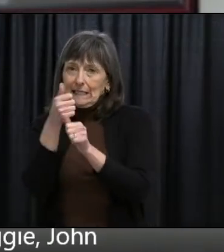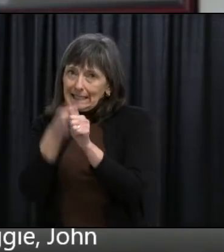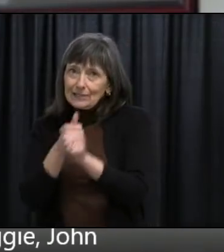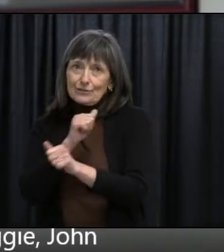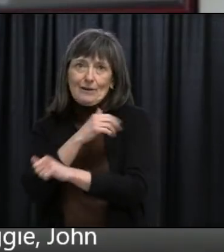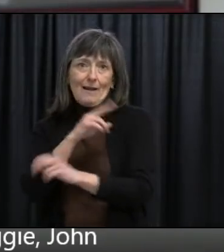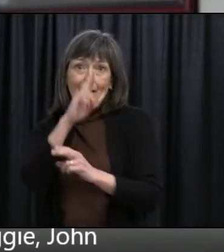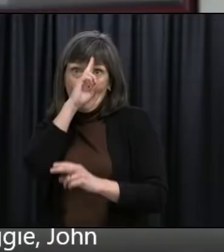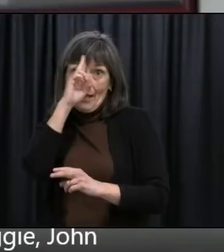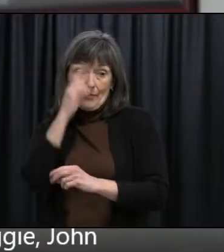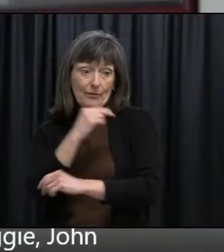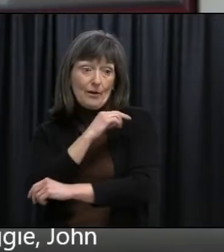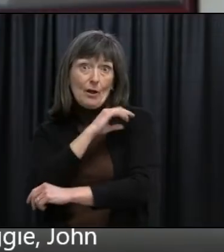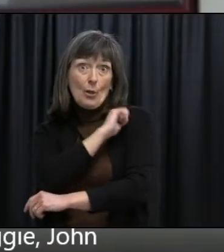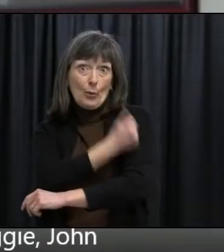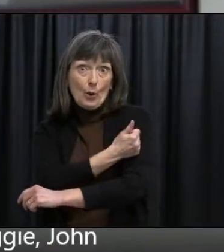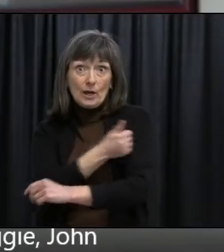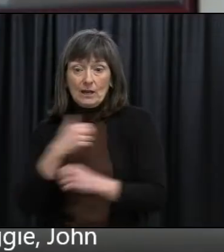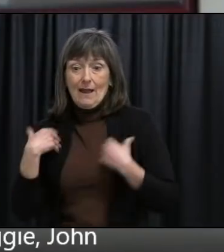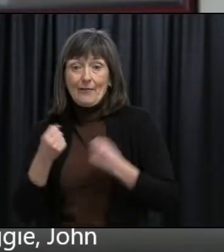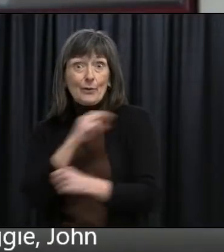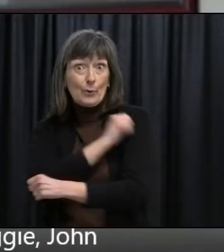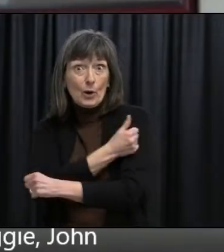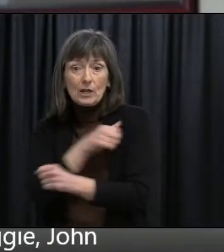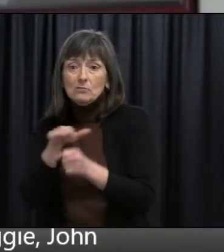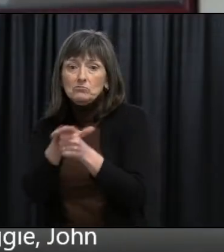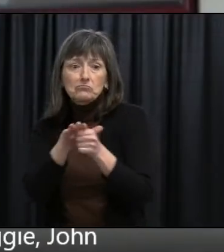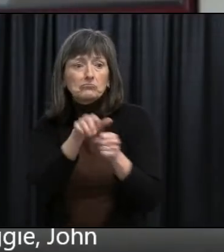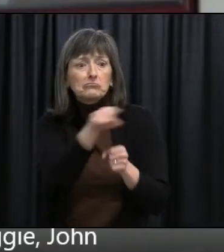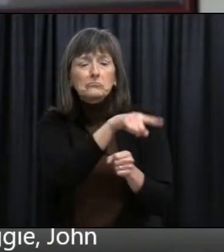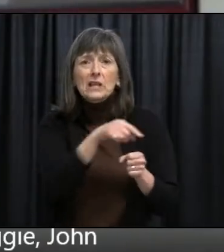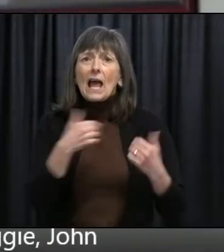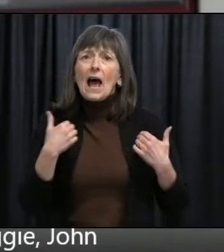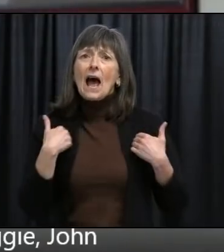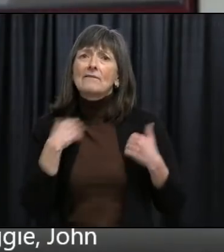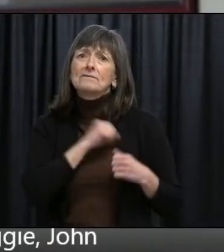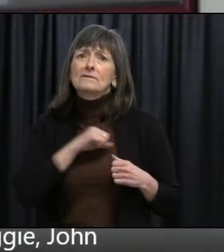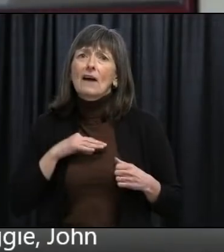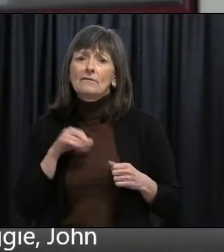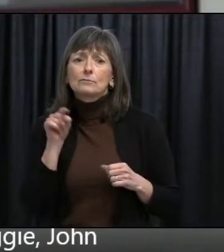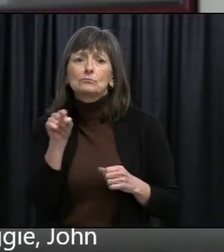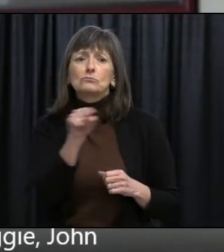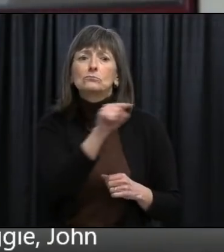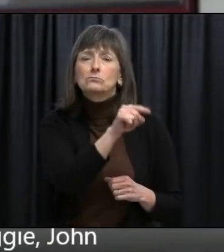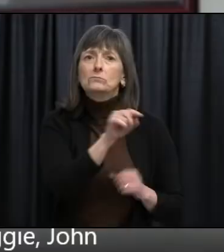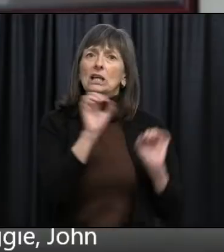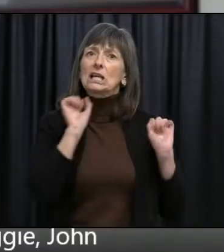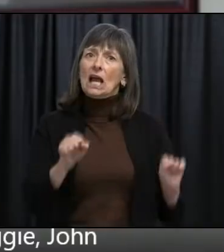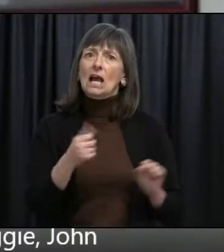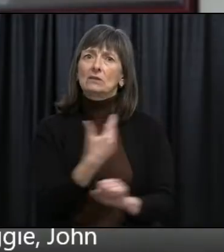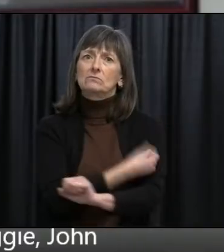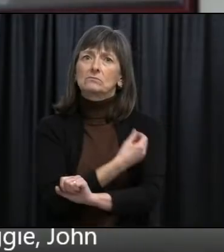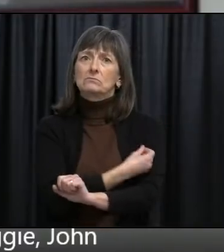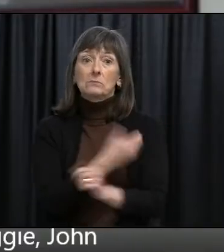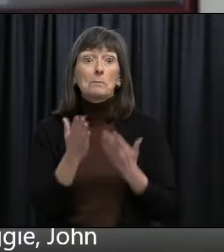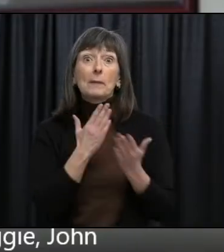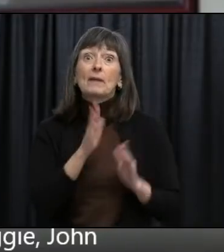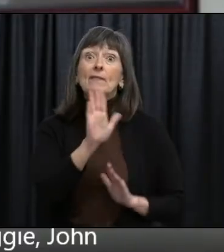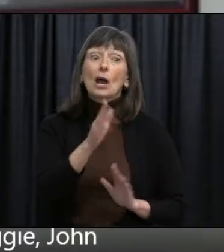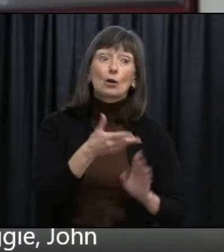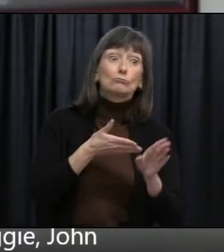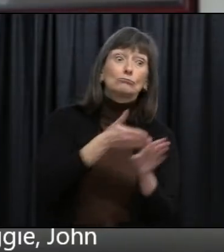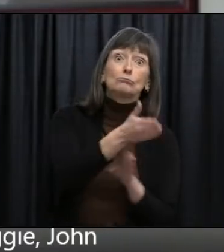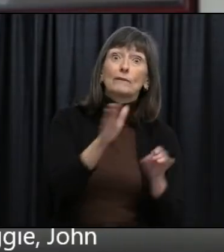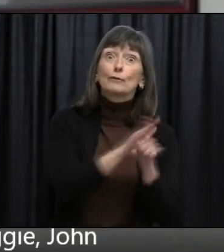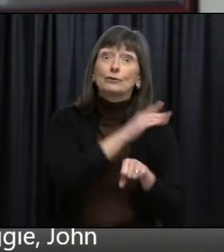to redeploy staff who have, as their part of their scope of practice, the ability to administer vaccines.